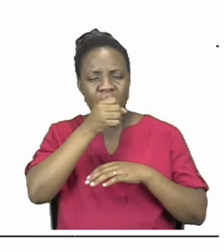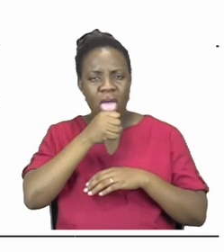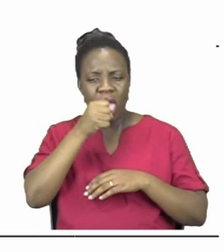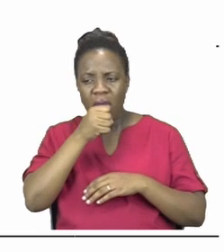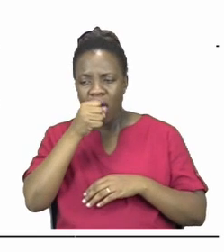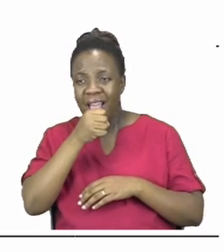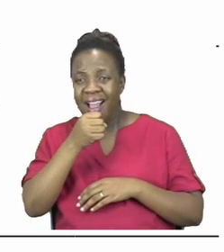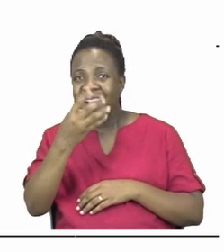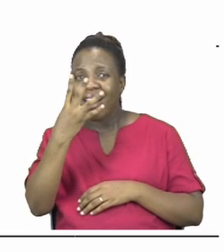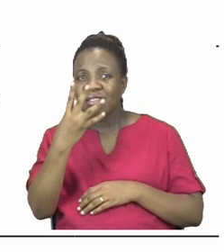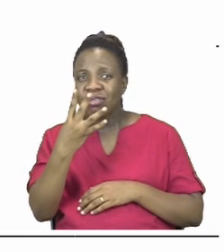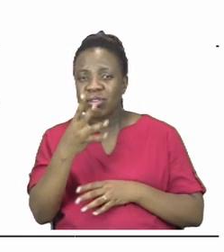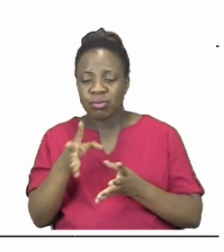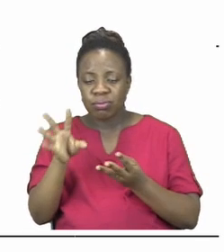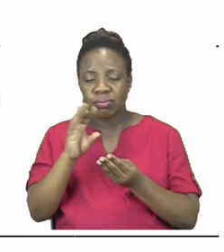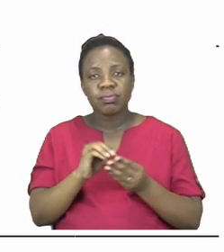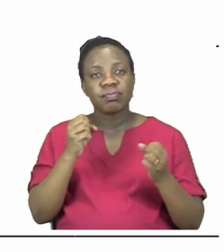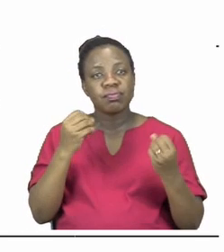costs